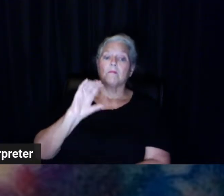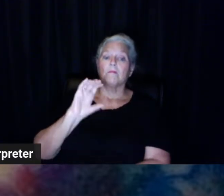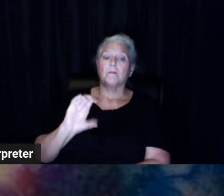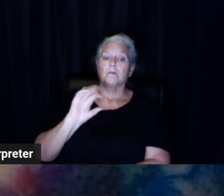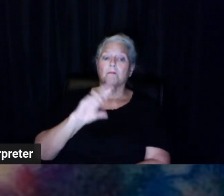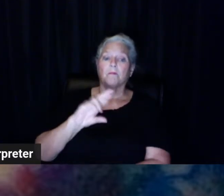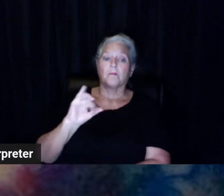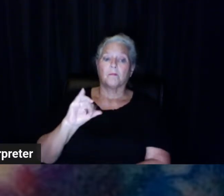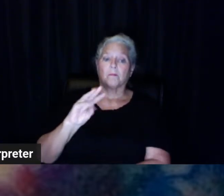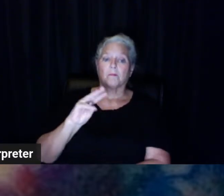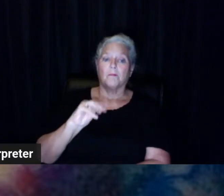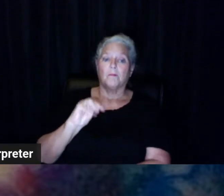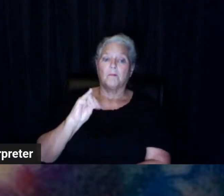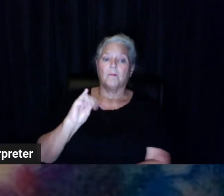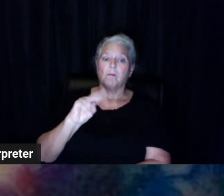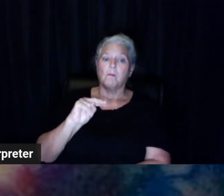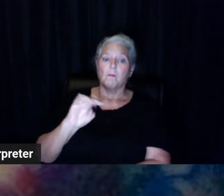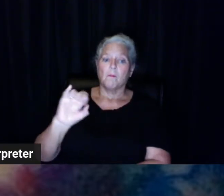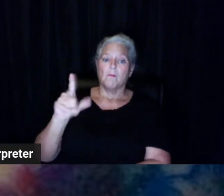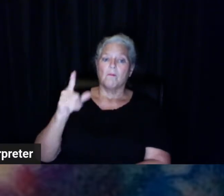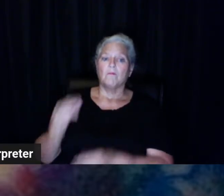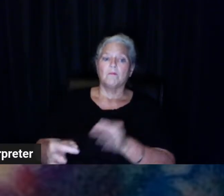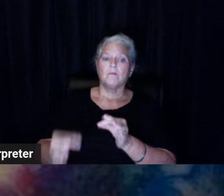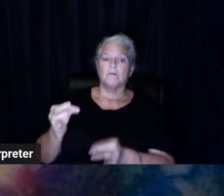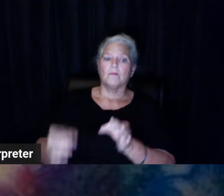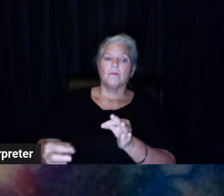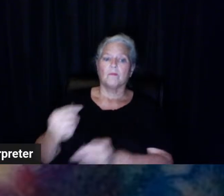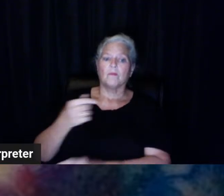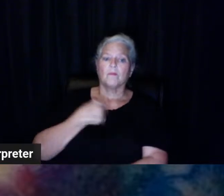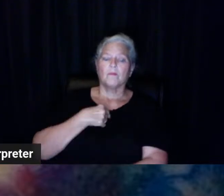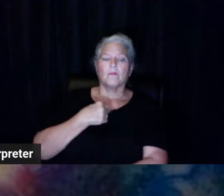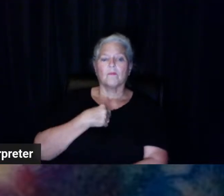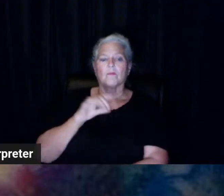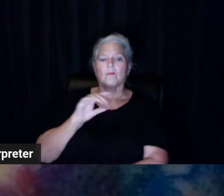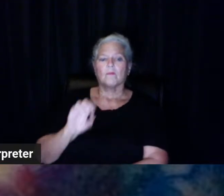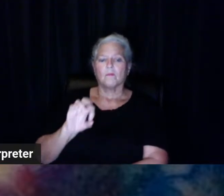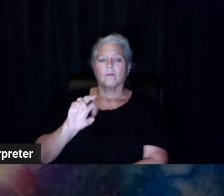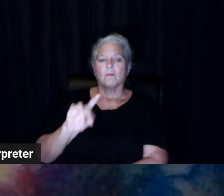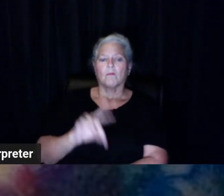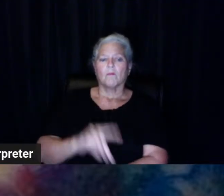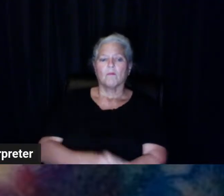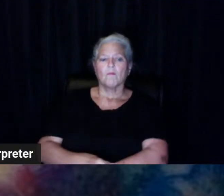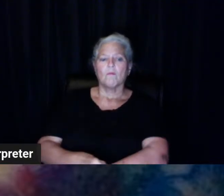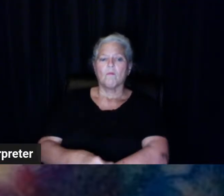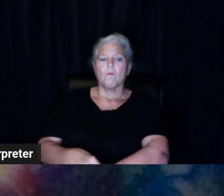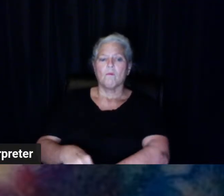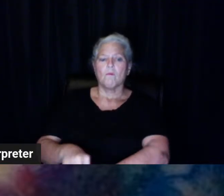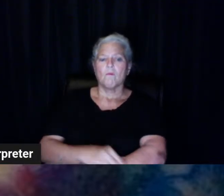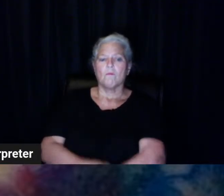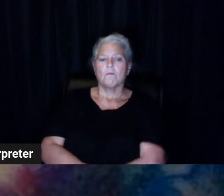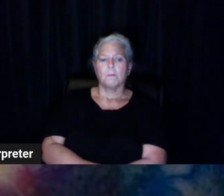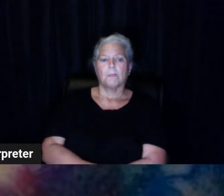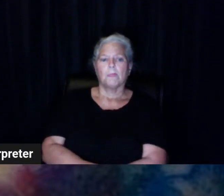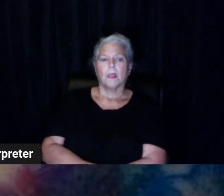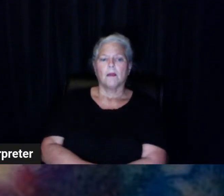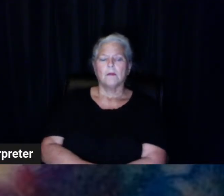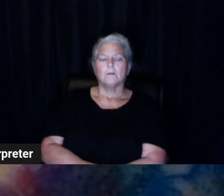I am hearing, okay, I'm going to educate you guys. Or Miss Diane, do you want to educate them on the terminology impairment?